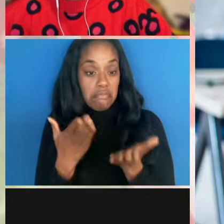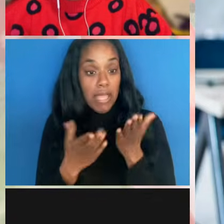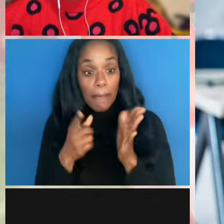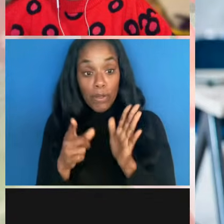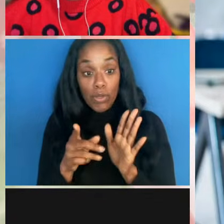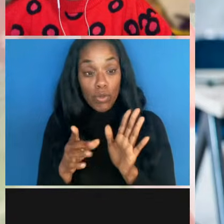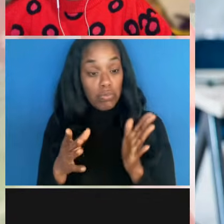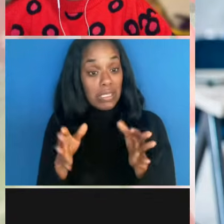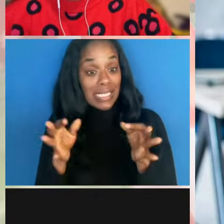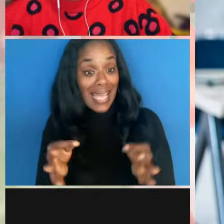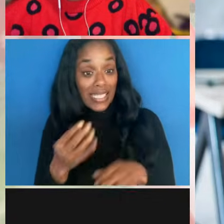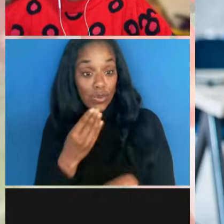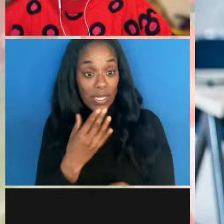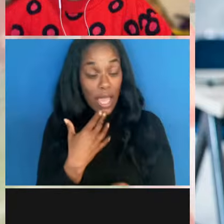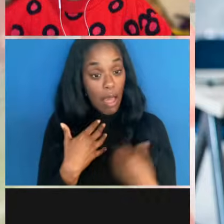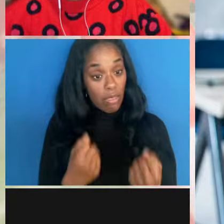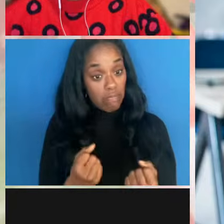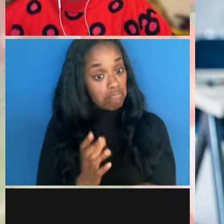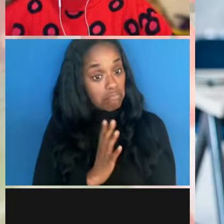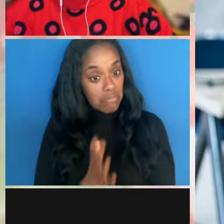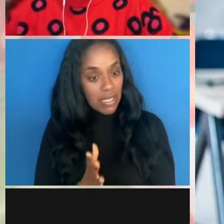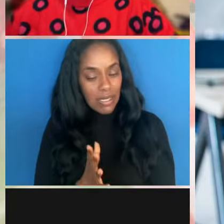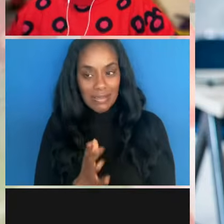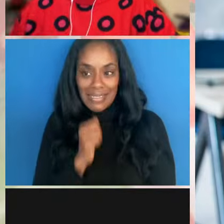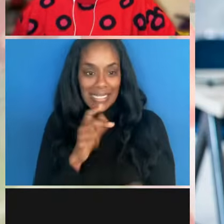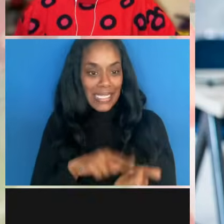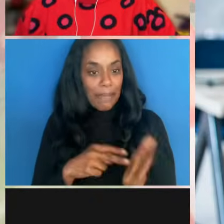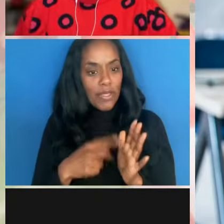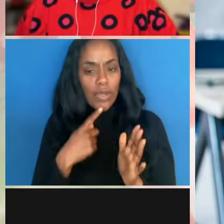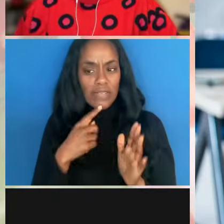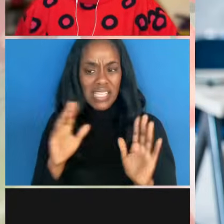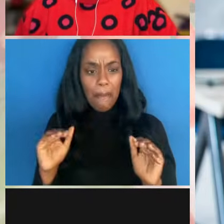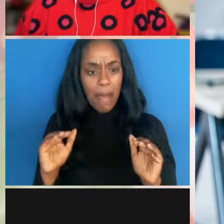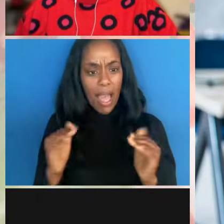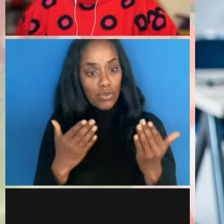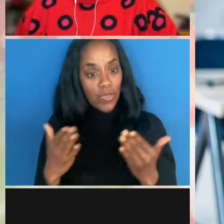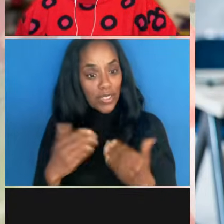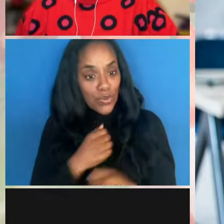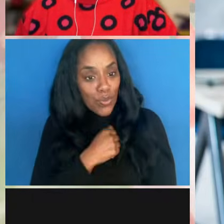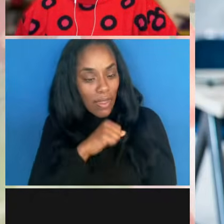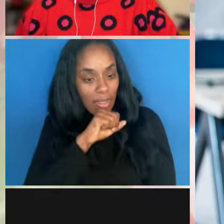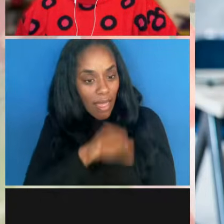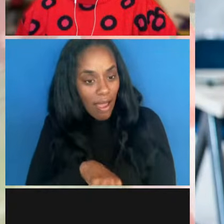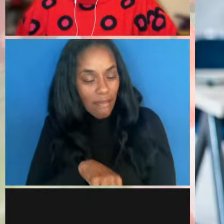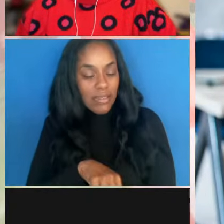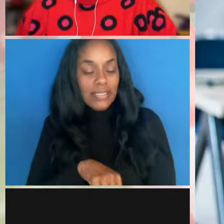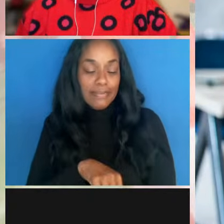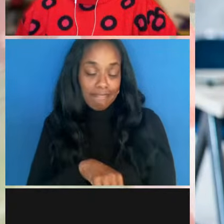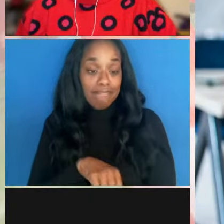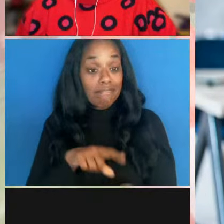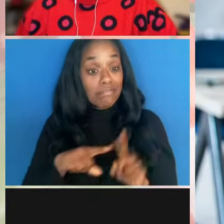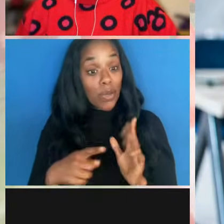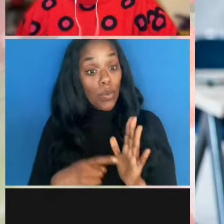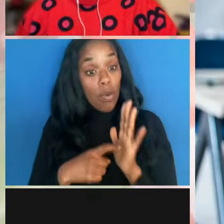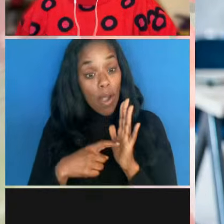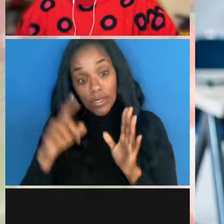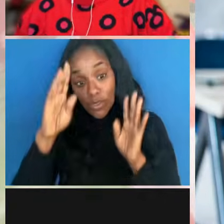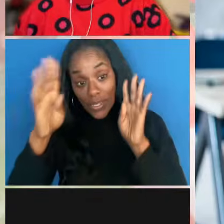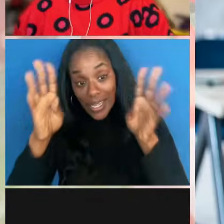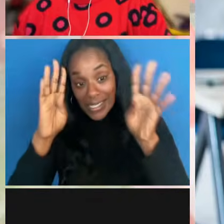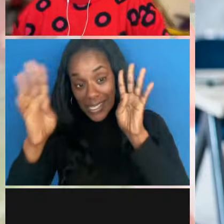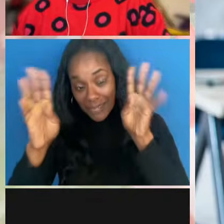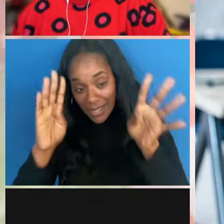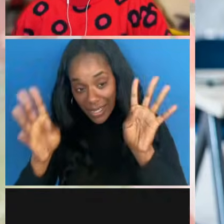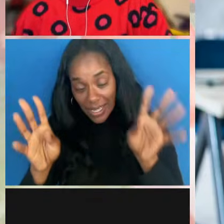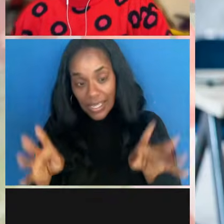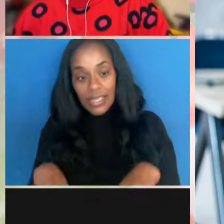to eat healthier does not mean that you have to say goodbye to the foods you love, but it will require you to get more creative, think outside the